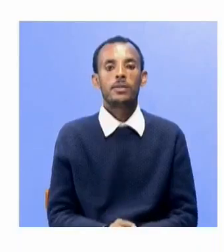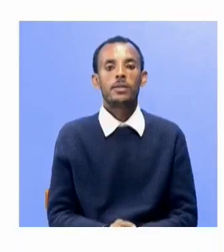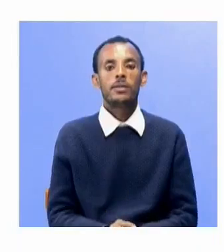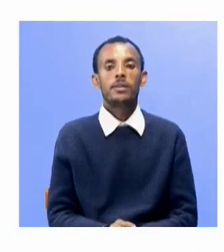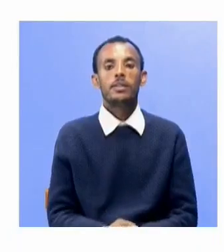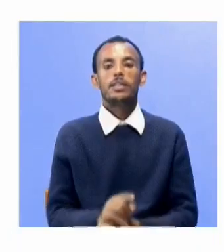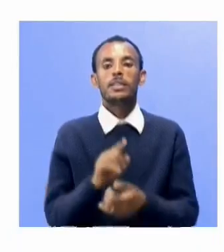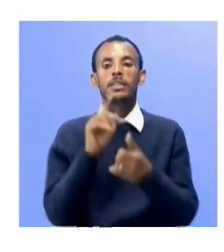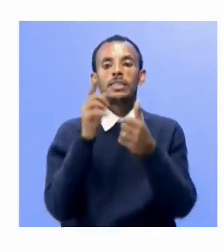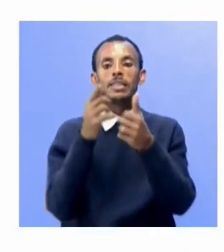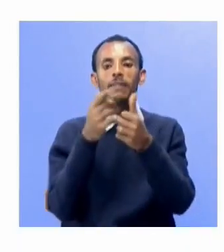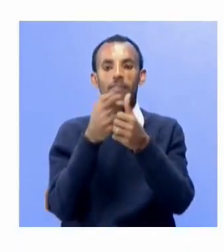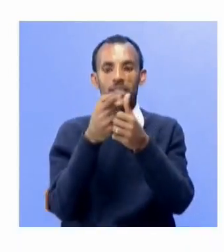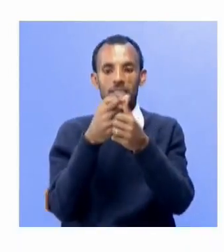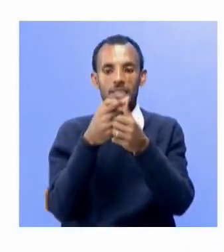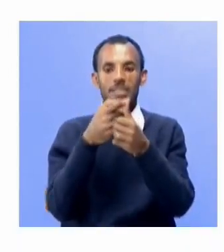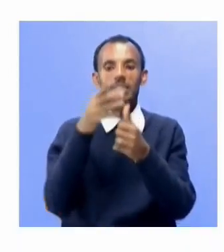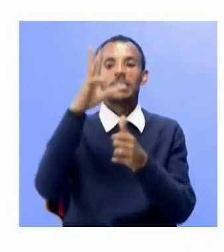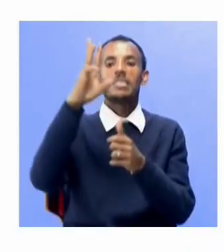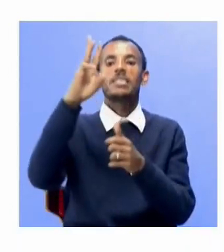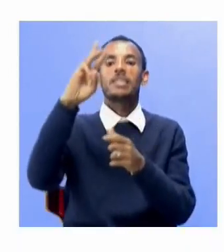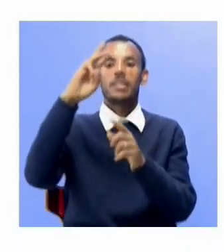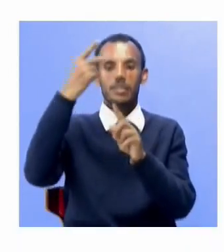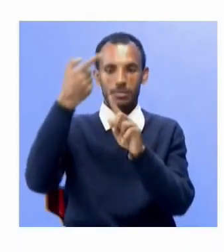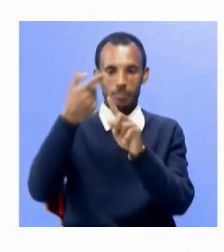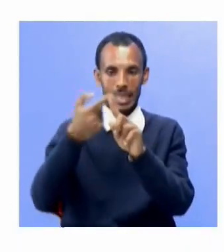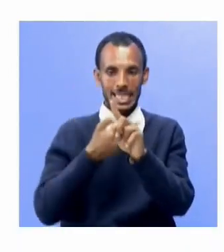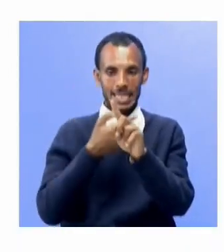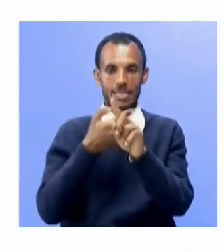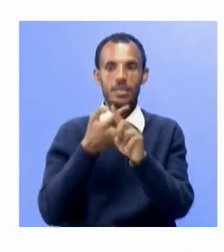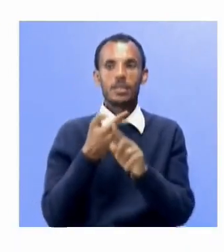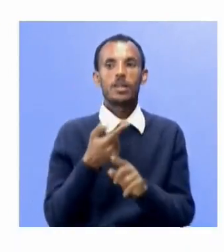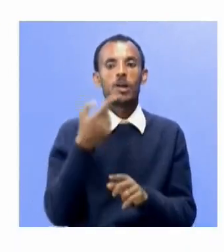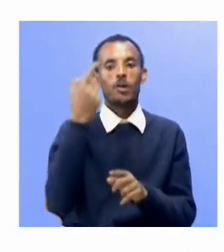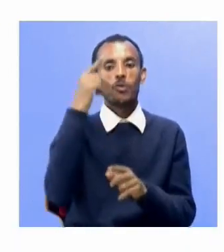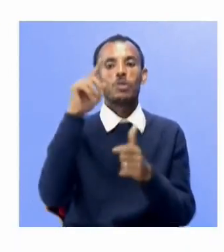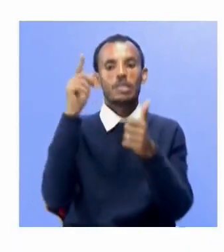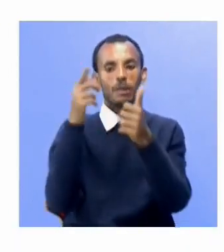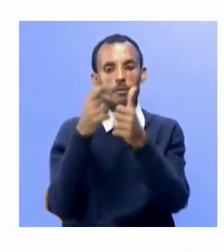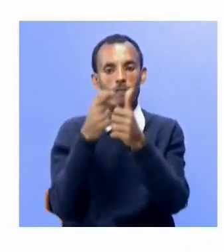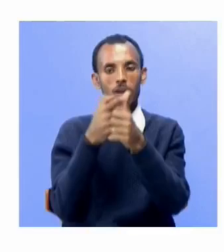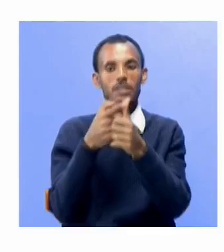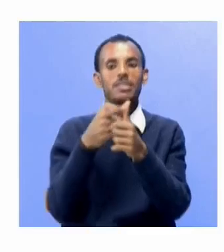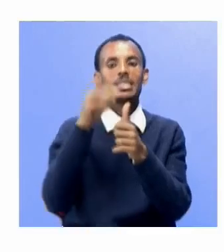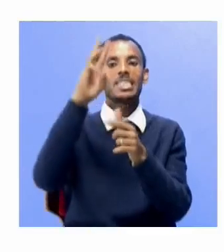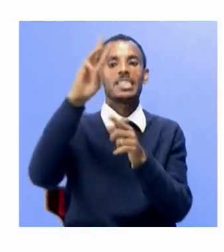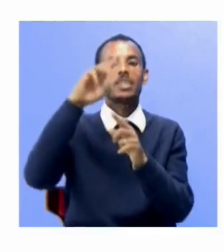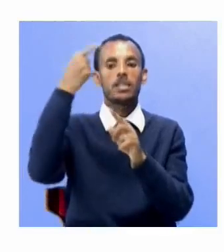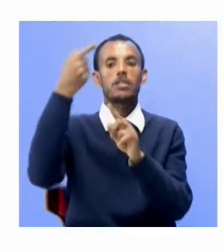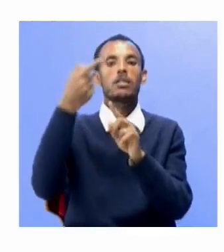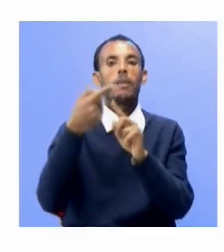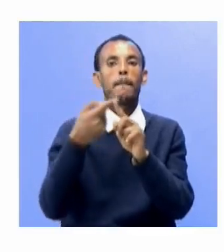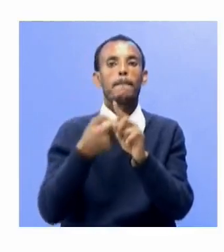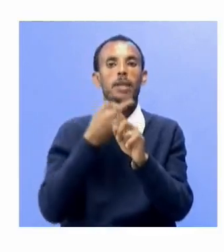the first 6 months, for the first 6